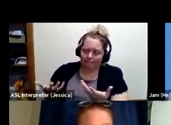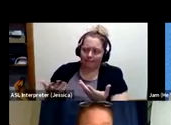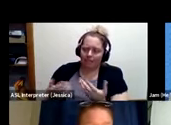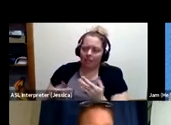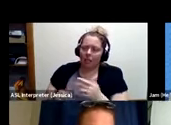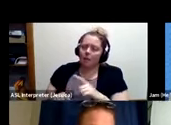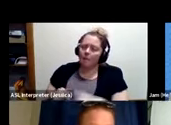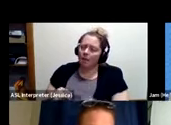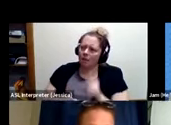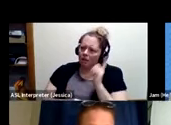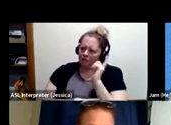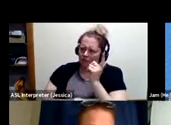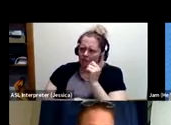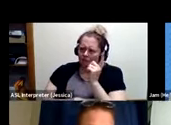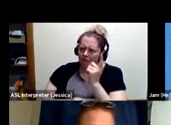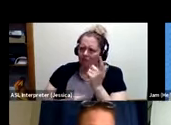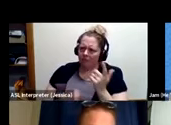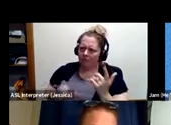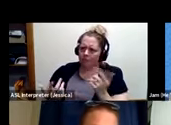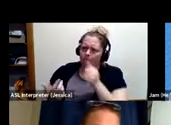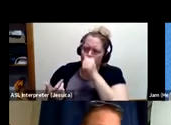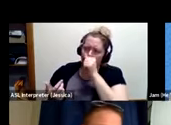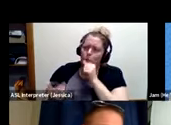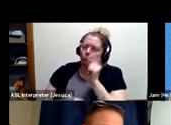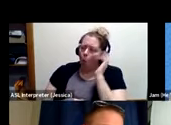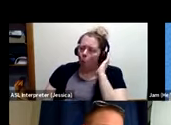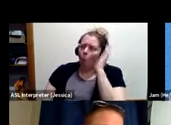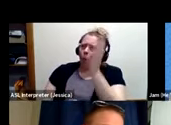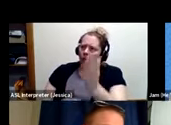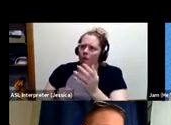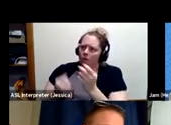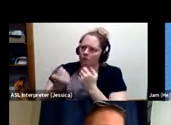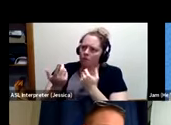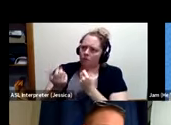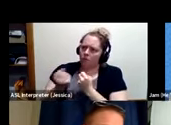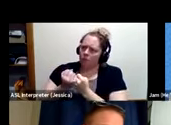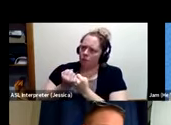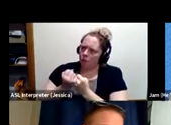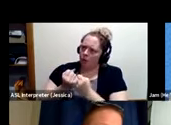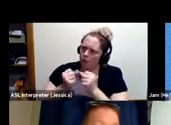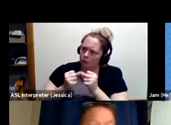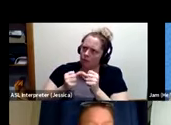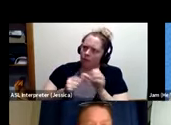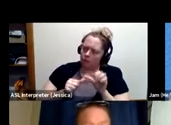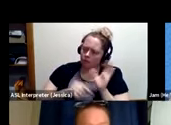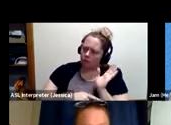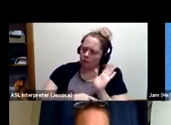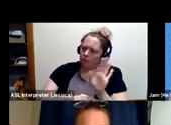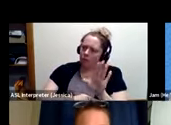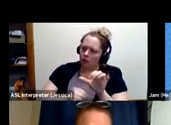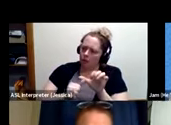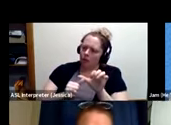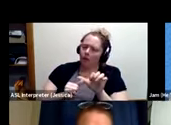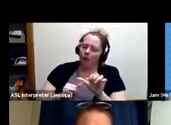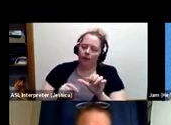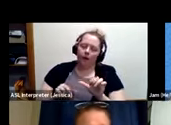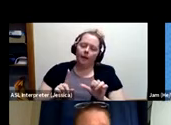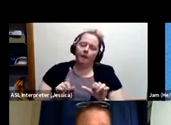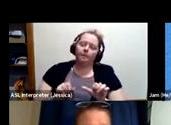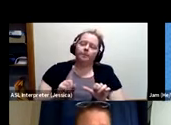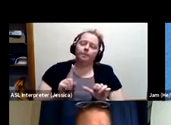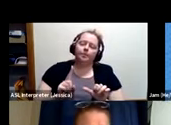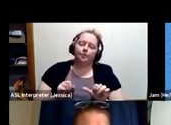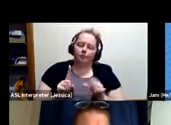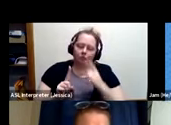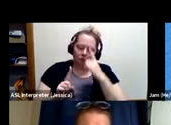there and that you have that support to get there. Never, and this is the last thing I'll say,